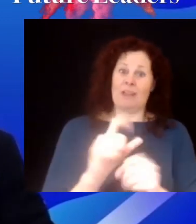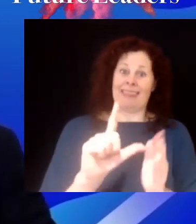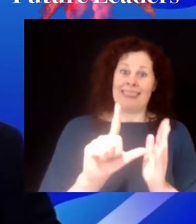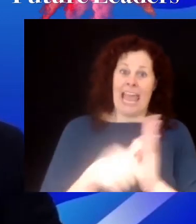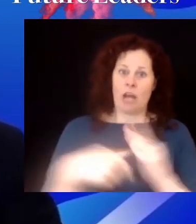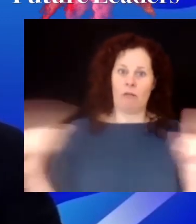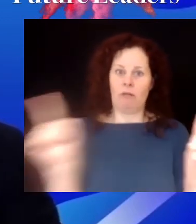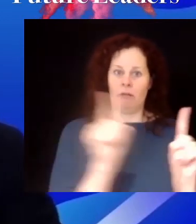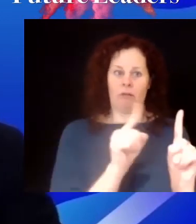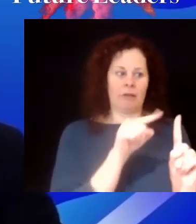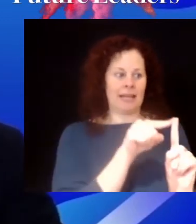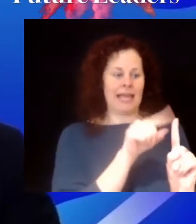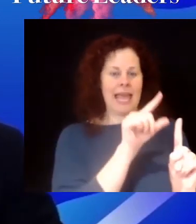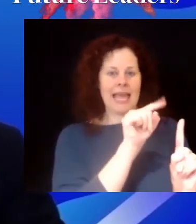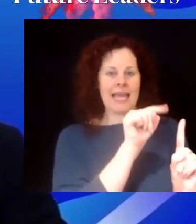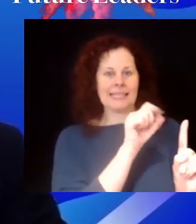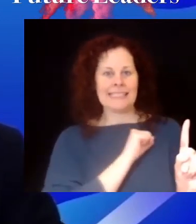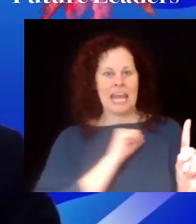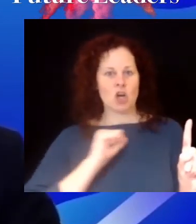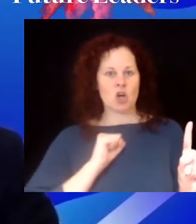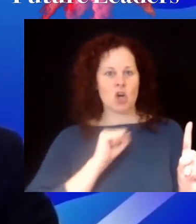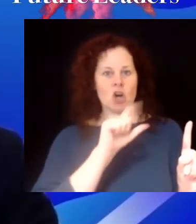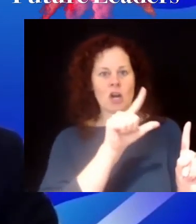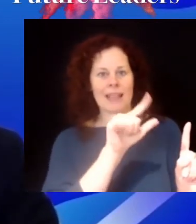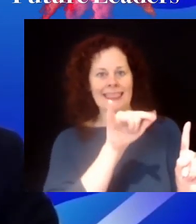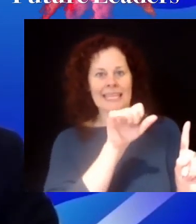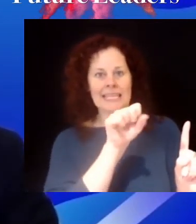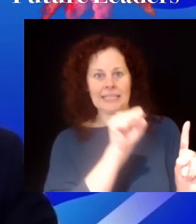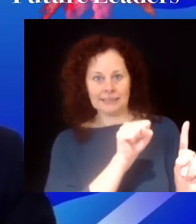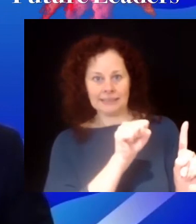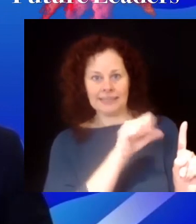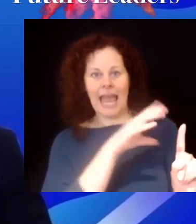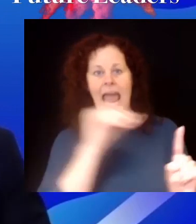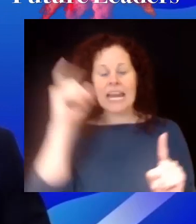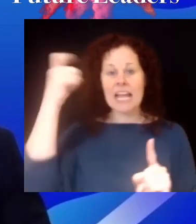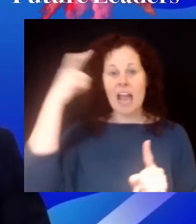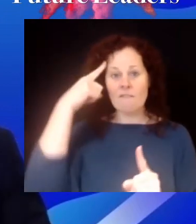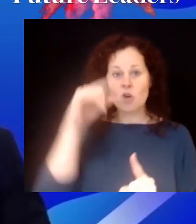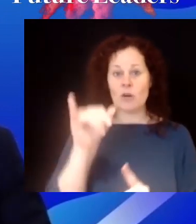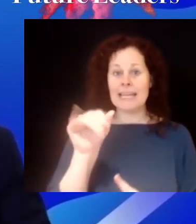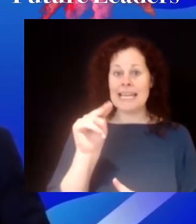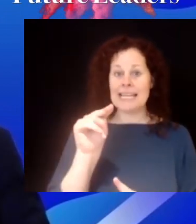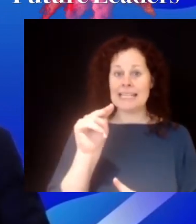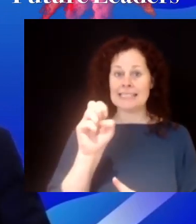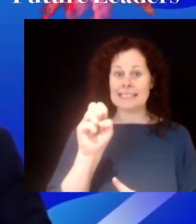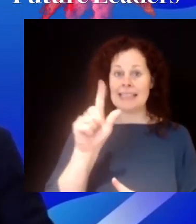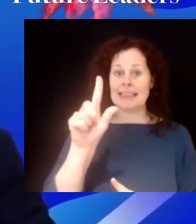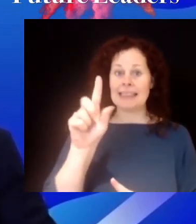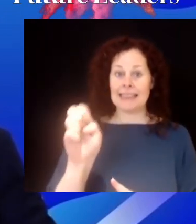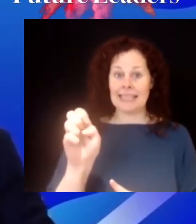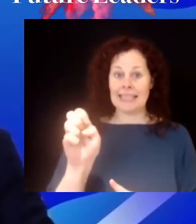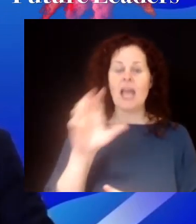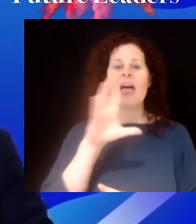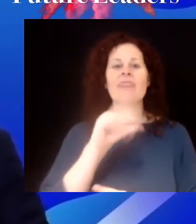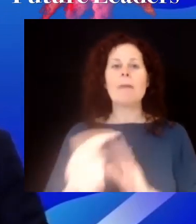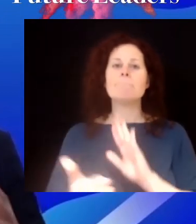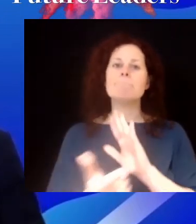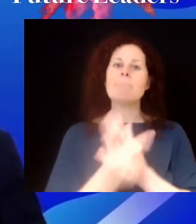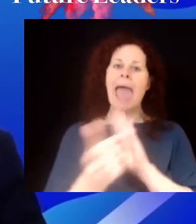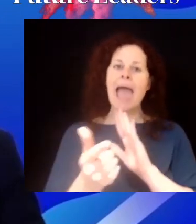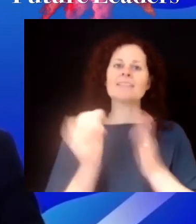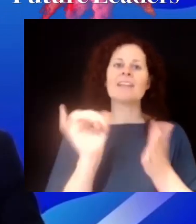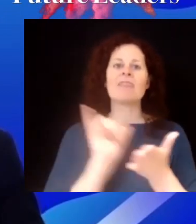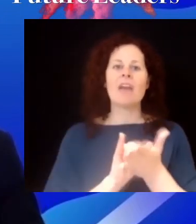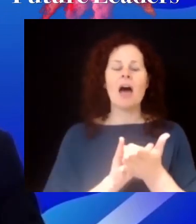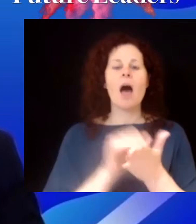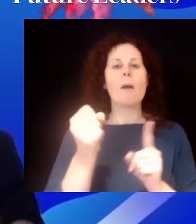master's in adult education and organizational development. In 2018, 5 years after my scholarship, I